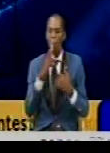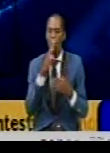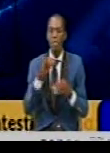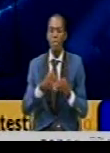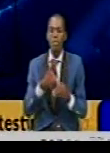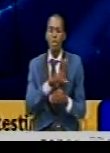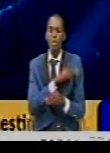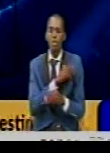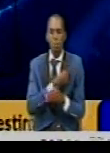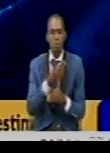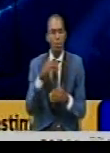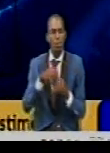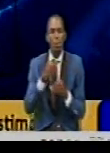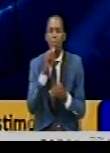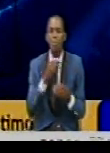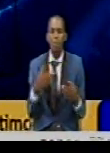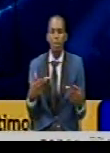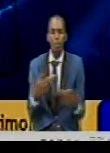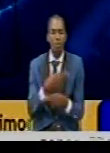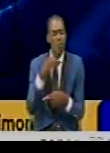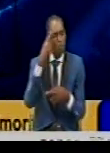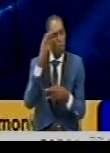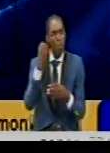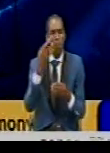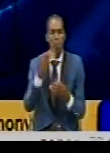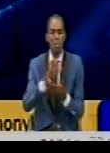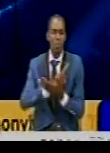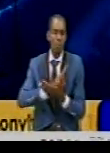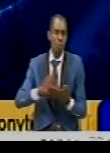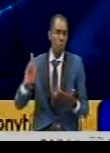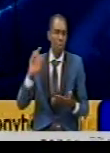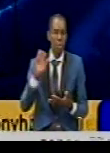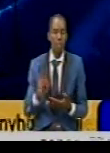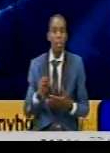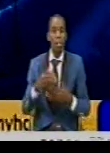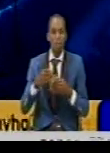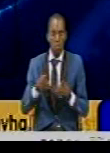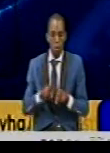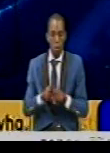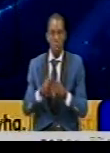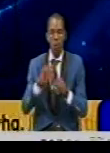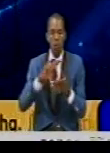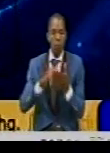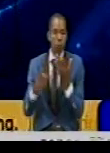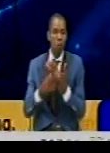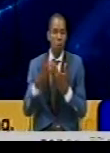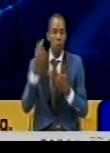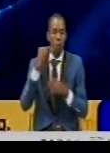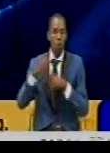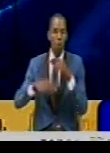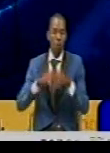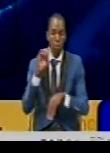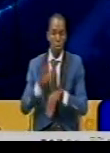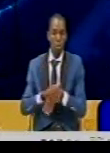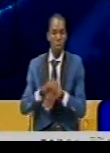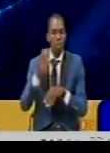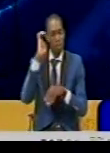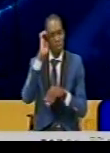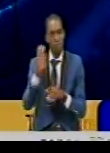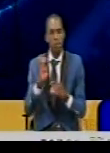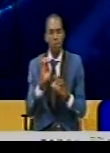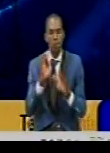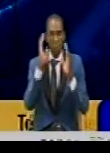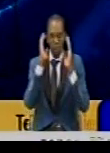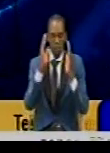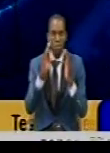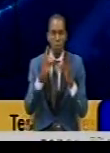stroke. However, he's been in the hospital in a private room for so many weeks. And then while the